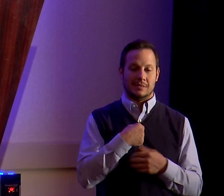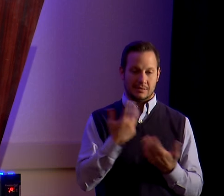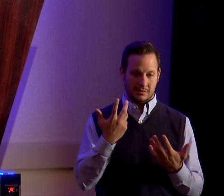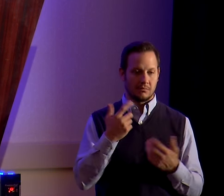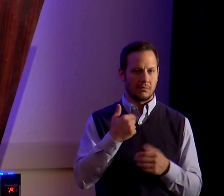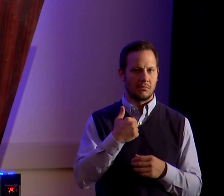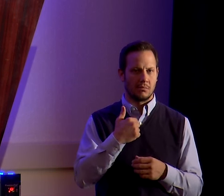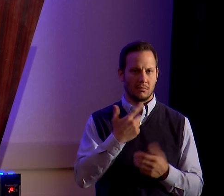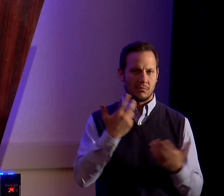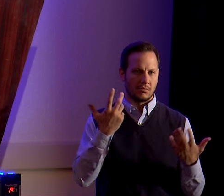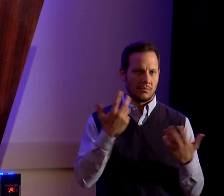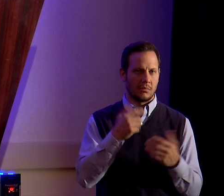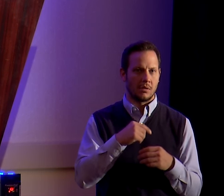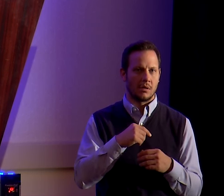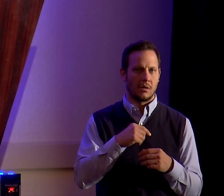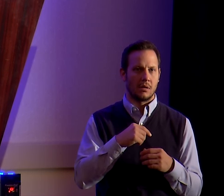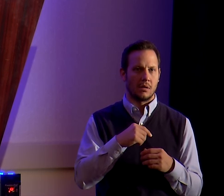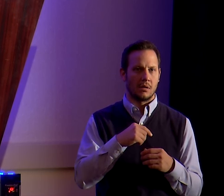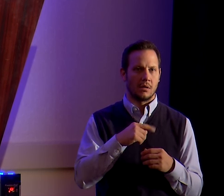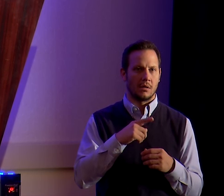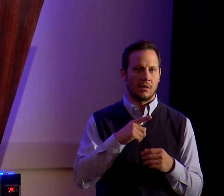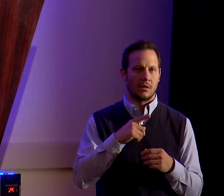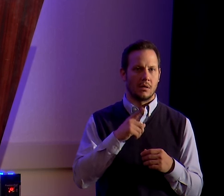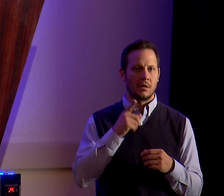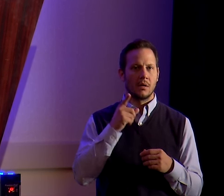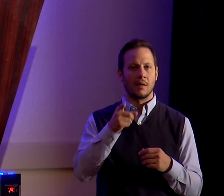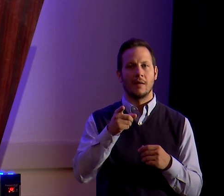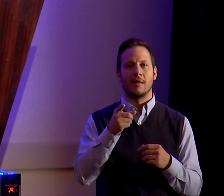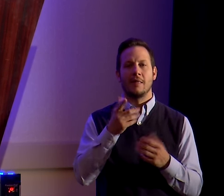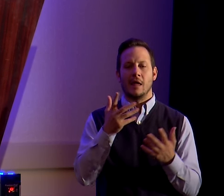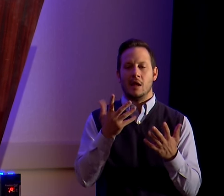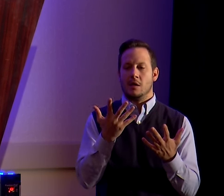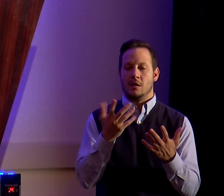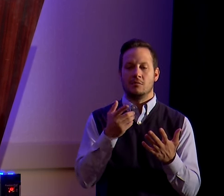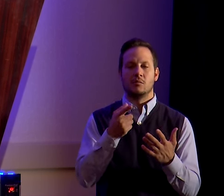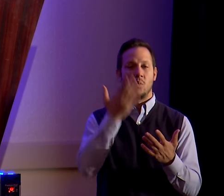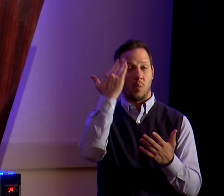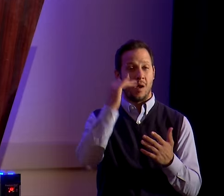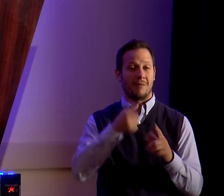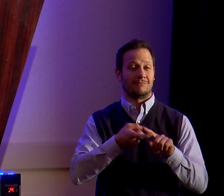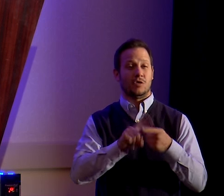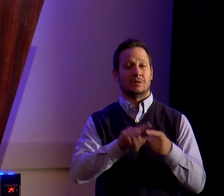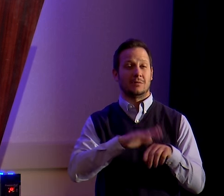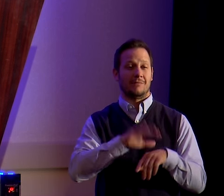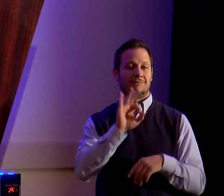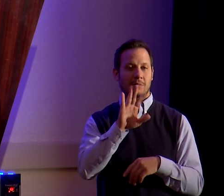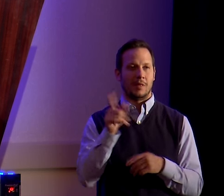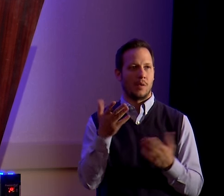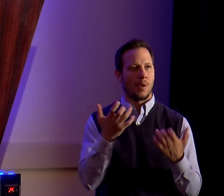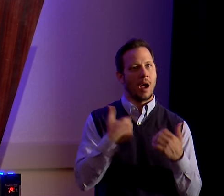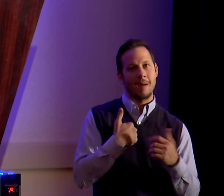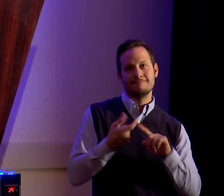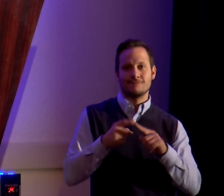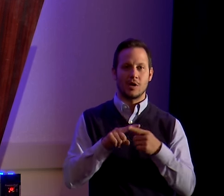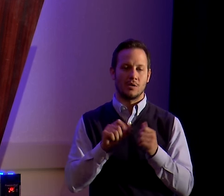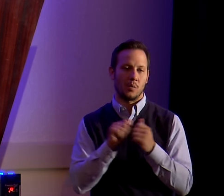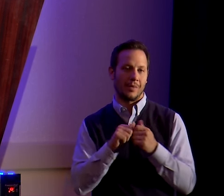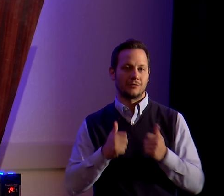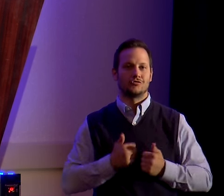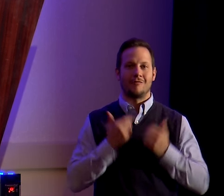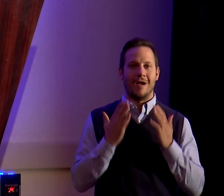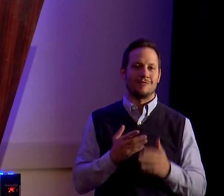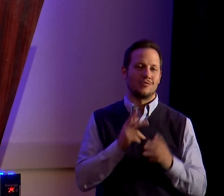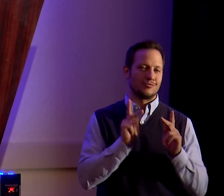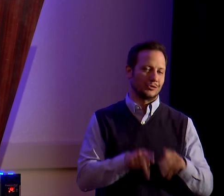many. They don't want to unfriend me because they want to be a friend with a survivor. Okay, that's a big deal. But I get a lot of inbox messages and, you